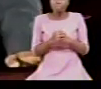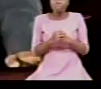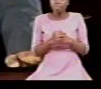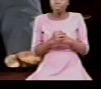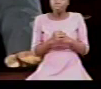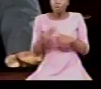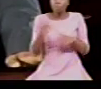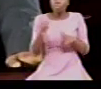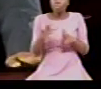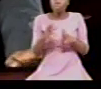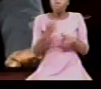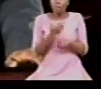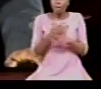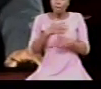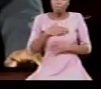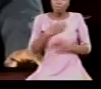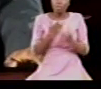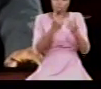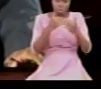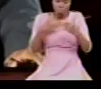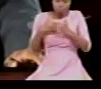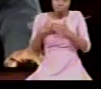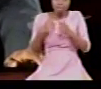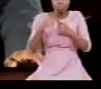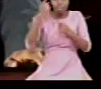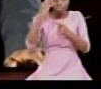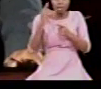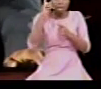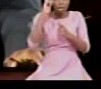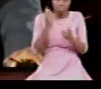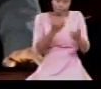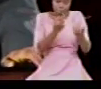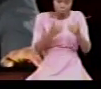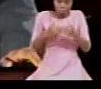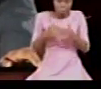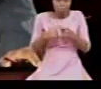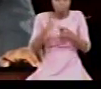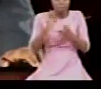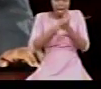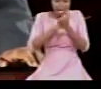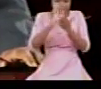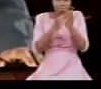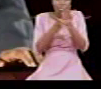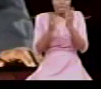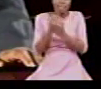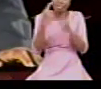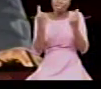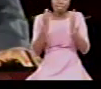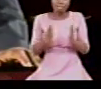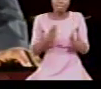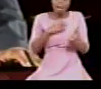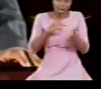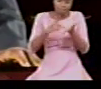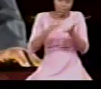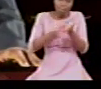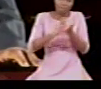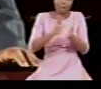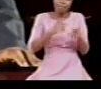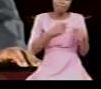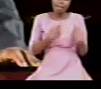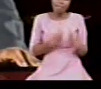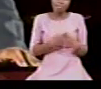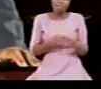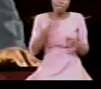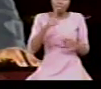So please come near. Draw near unto God, he will draw near unto you. Cleanse your hands, you sinners, and purify your hearts,